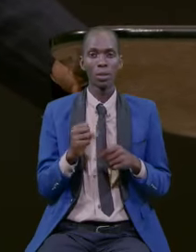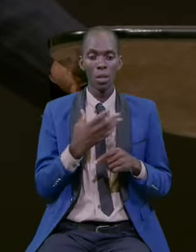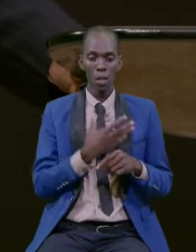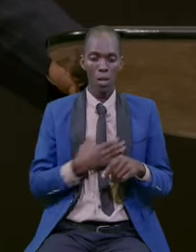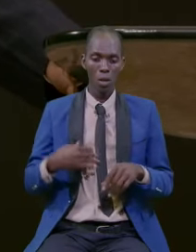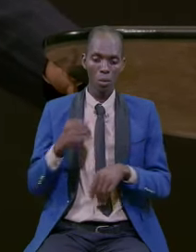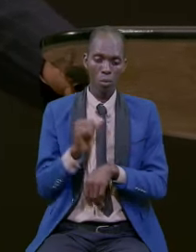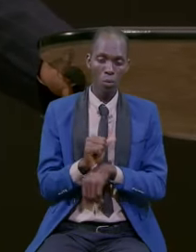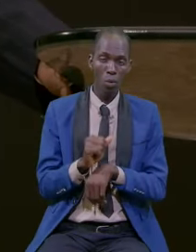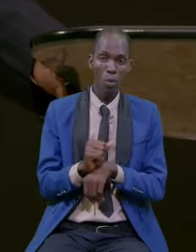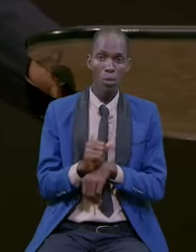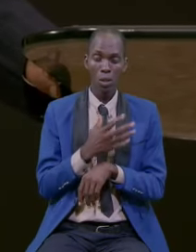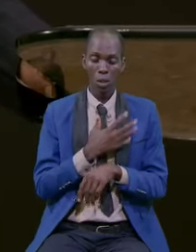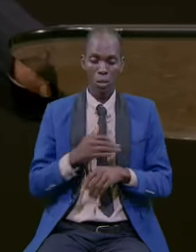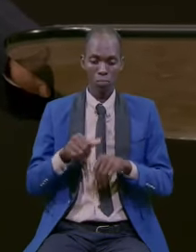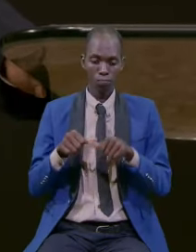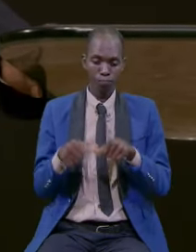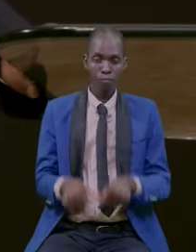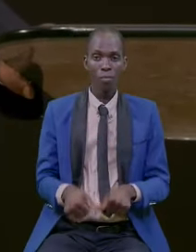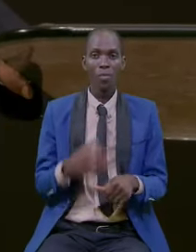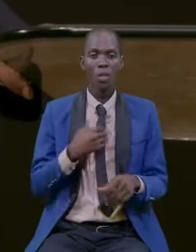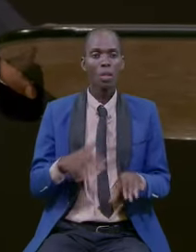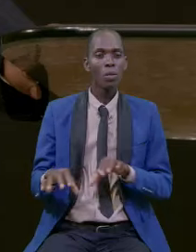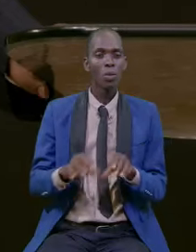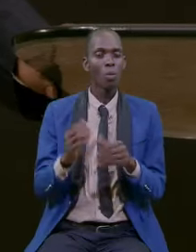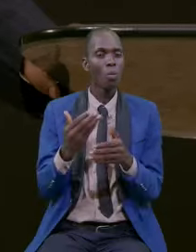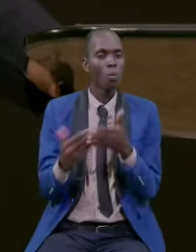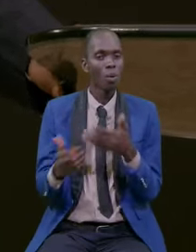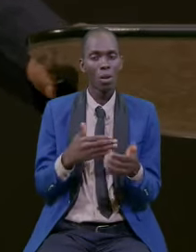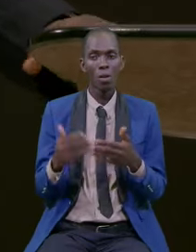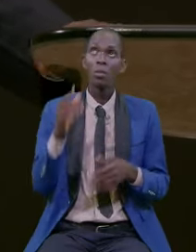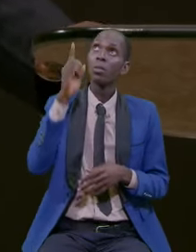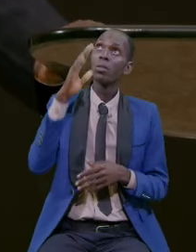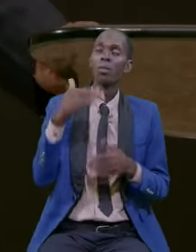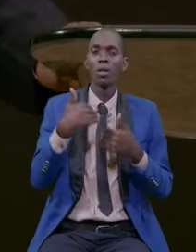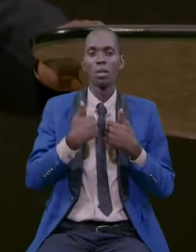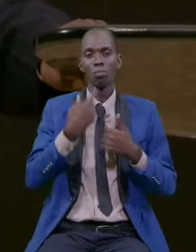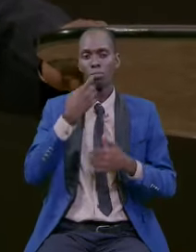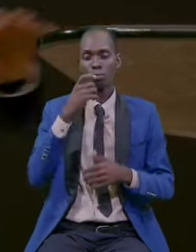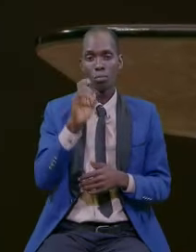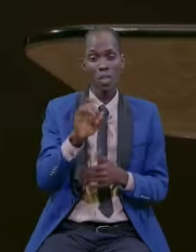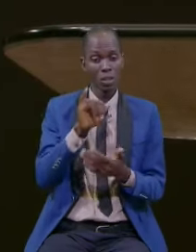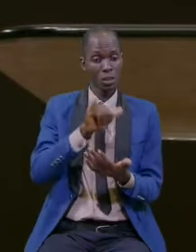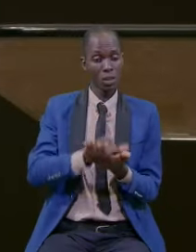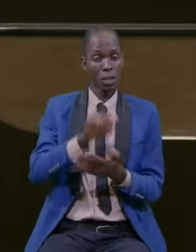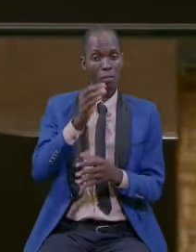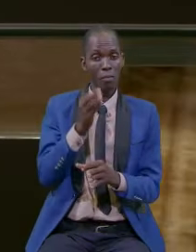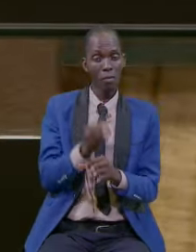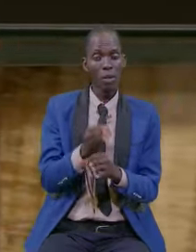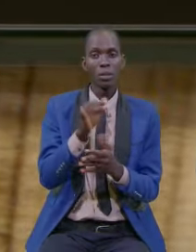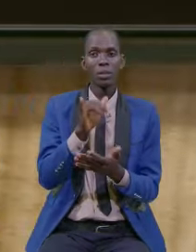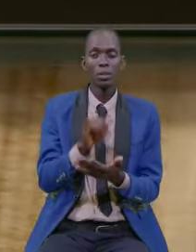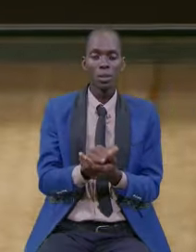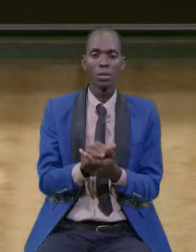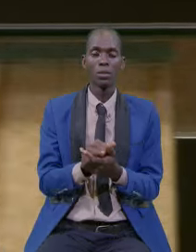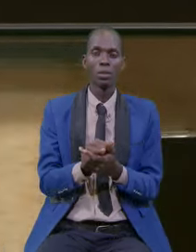walks and abides and does whatever God has commanded. Faith that gives